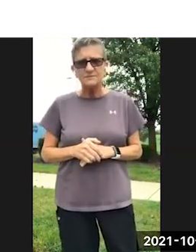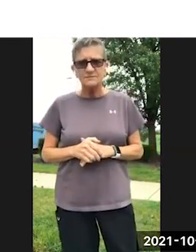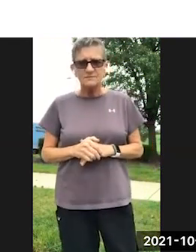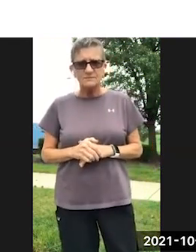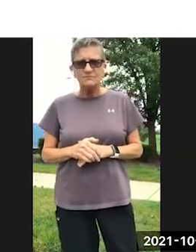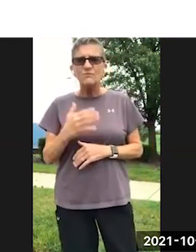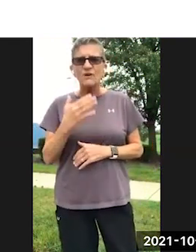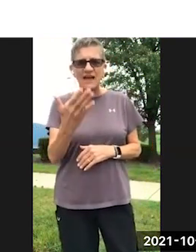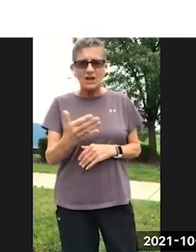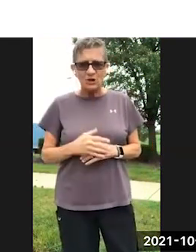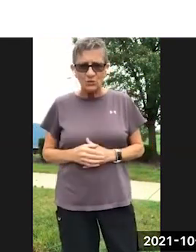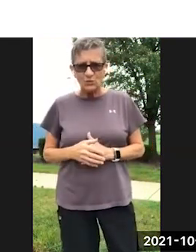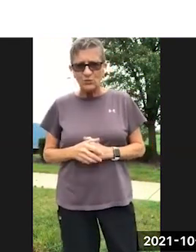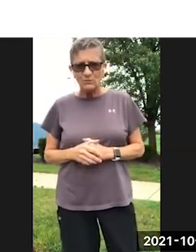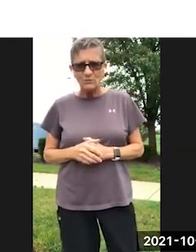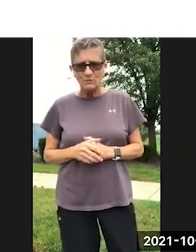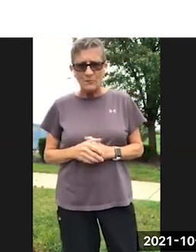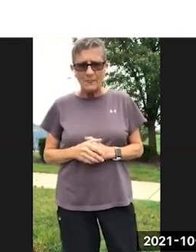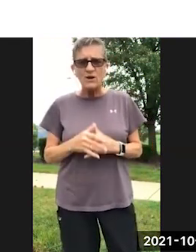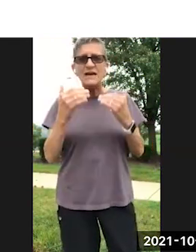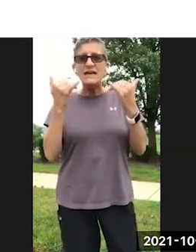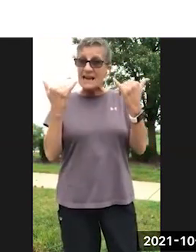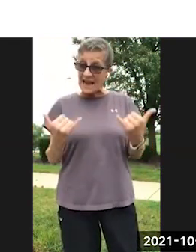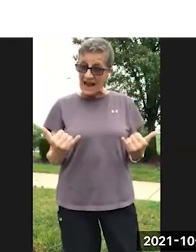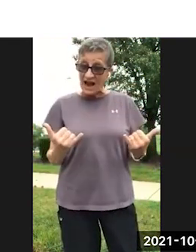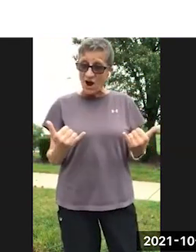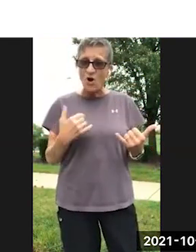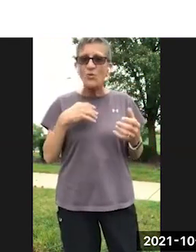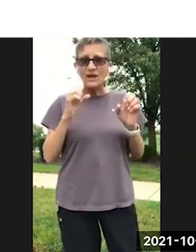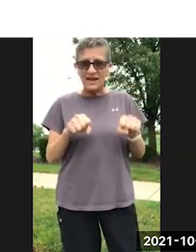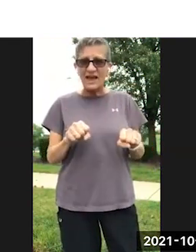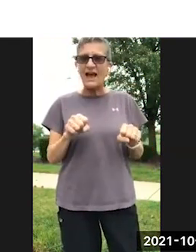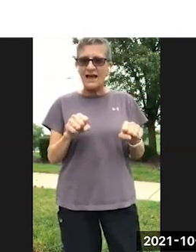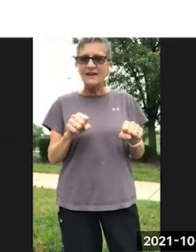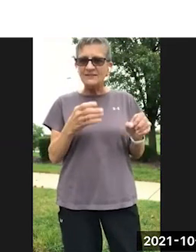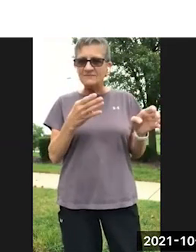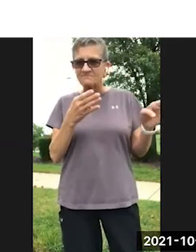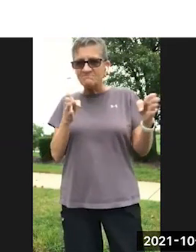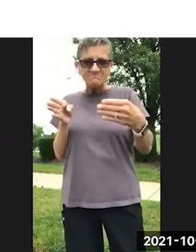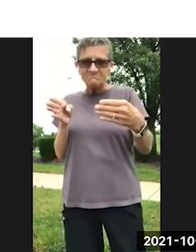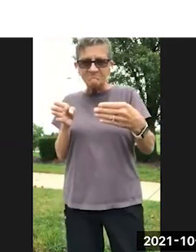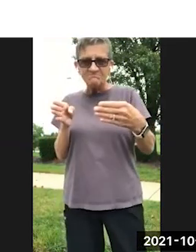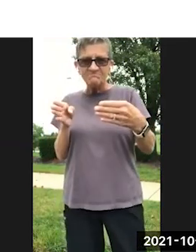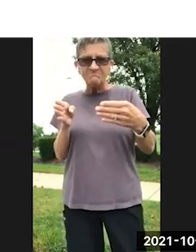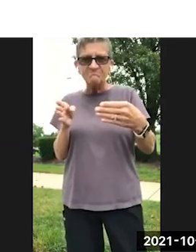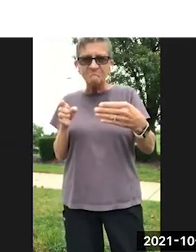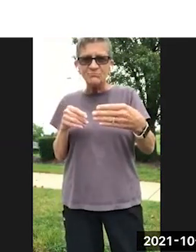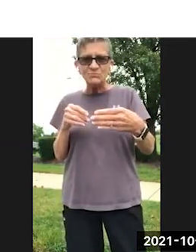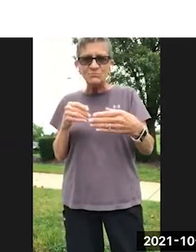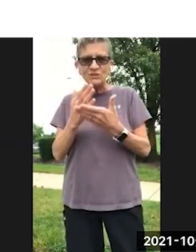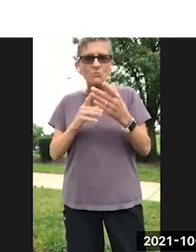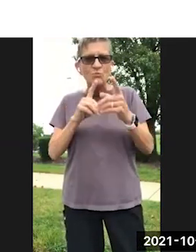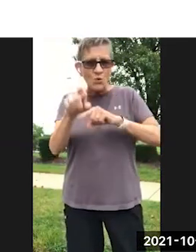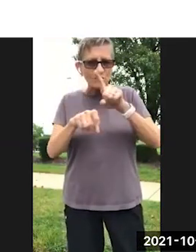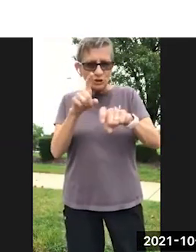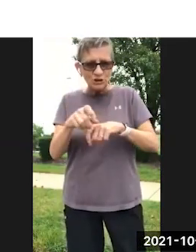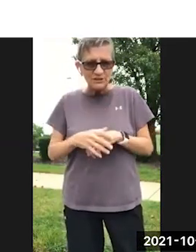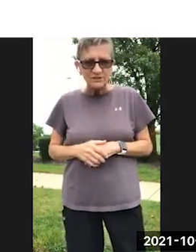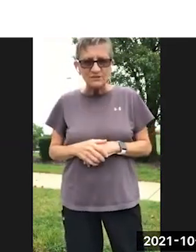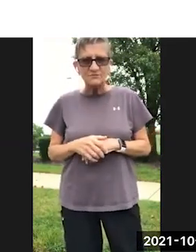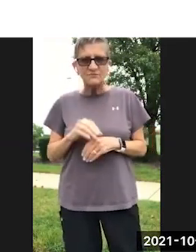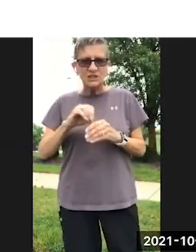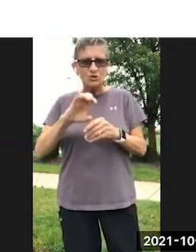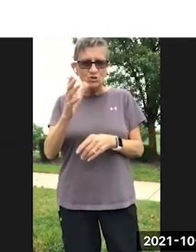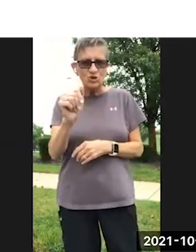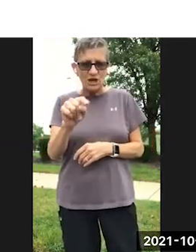Thank you. And now we can turn a little bit to some of the questions in the